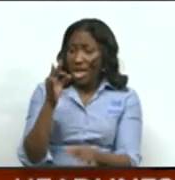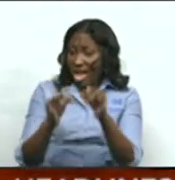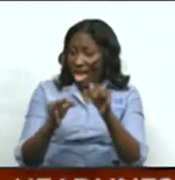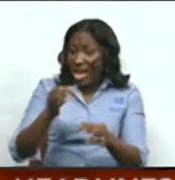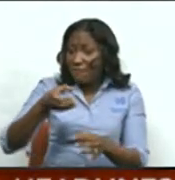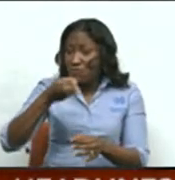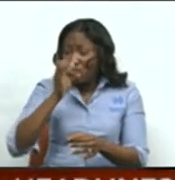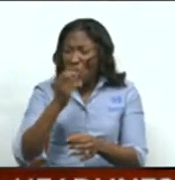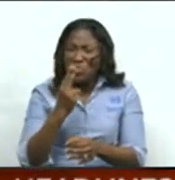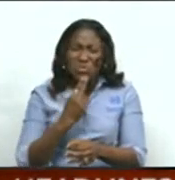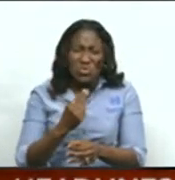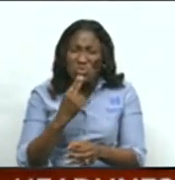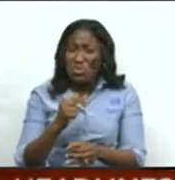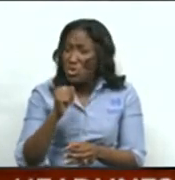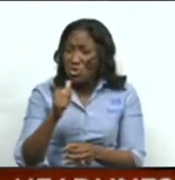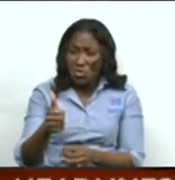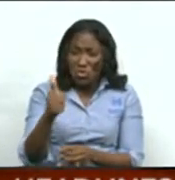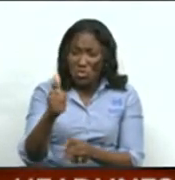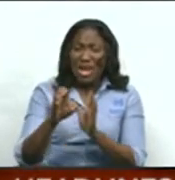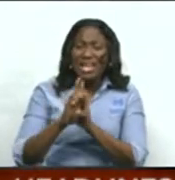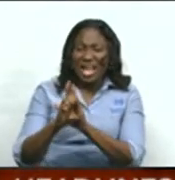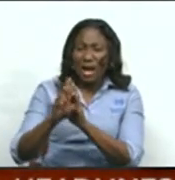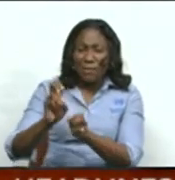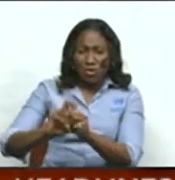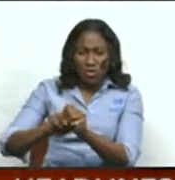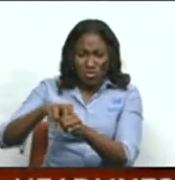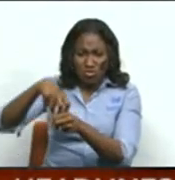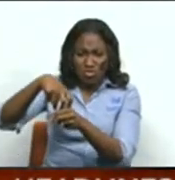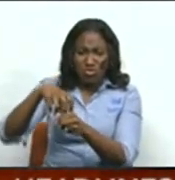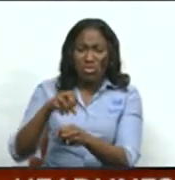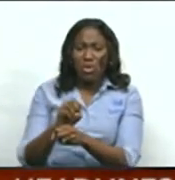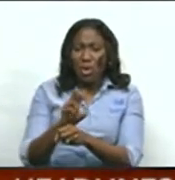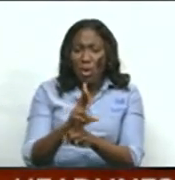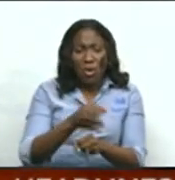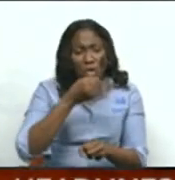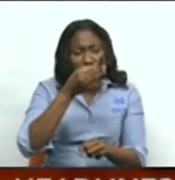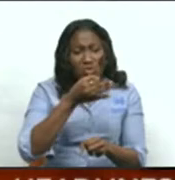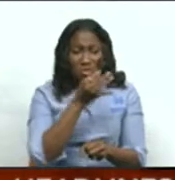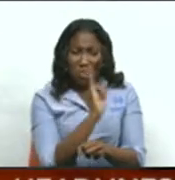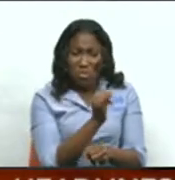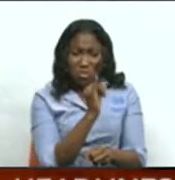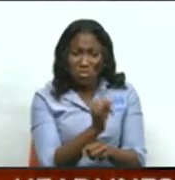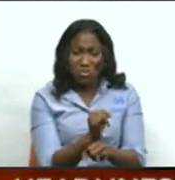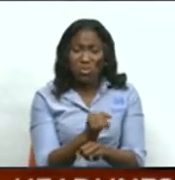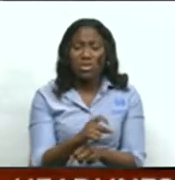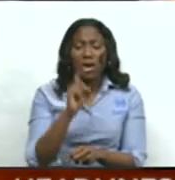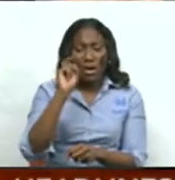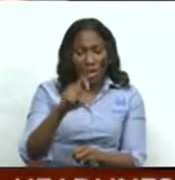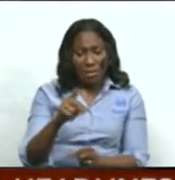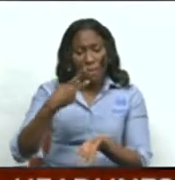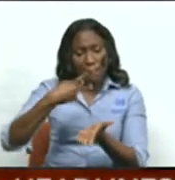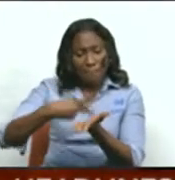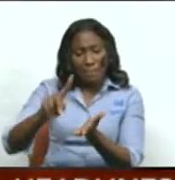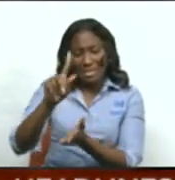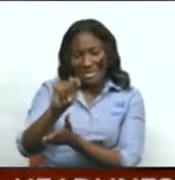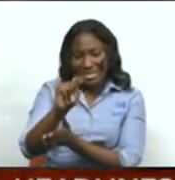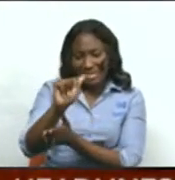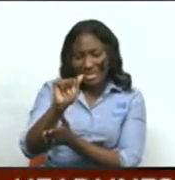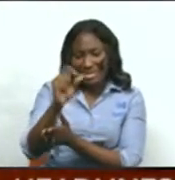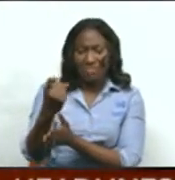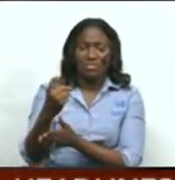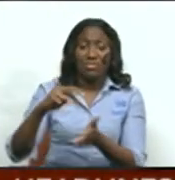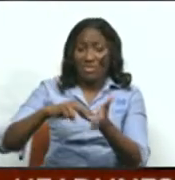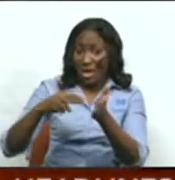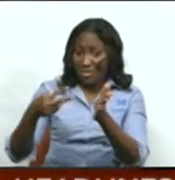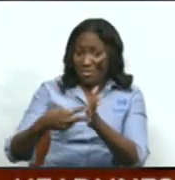and ultra-processed foods. The association says such taxes could discourage the consumption of unhealthy food and drinks. The call comes one